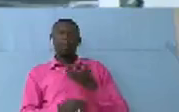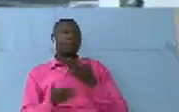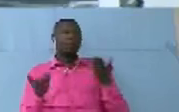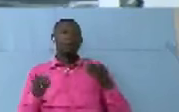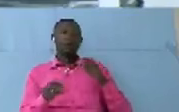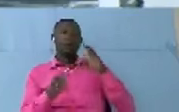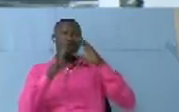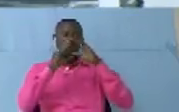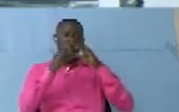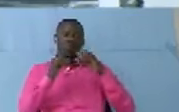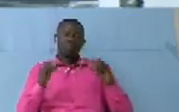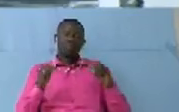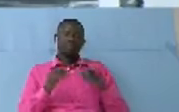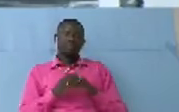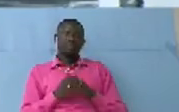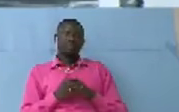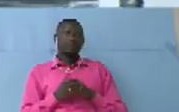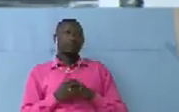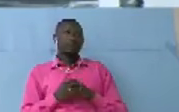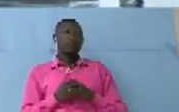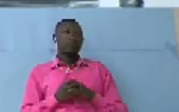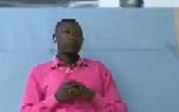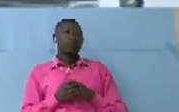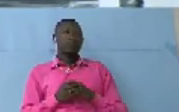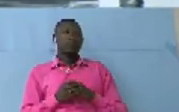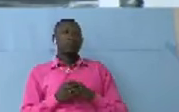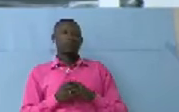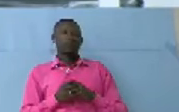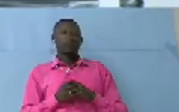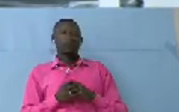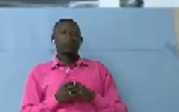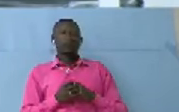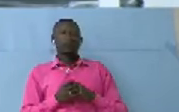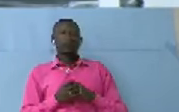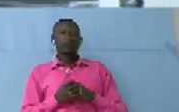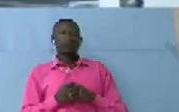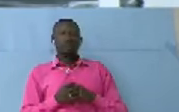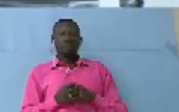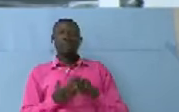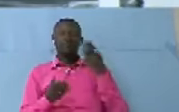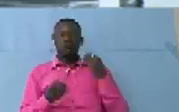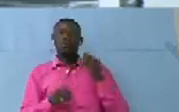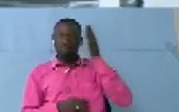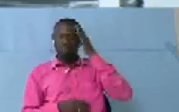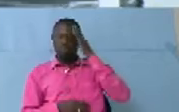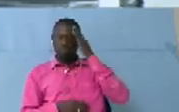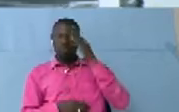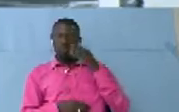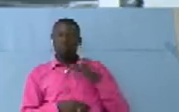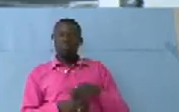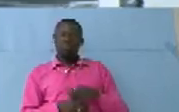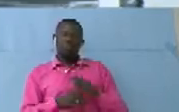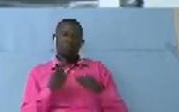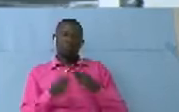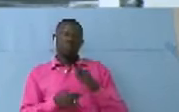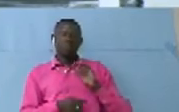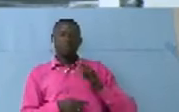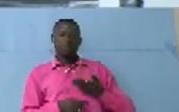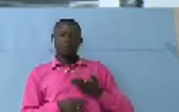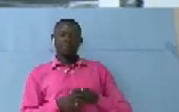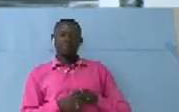other official. No, the public office that she occupied. Walati Nantangalong. That's how I came to know her. So Unko